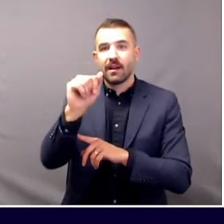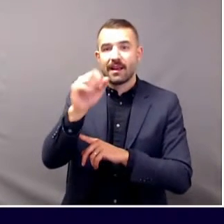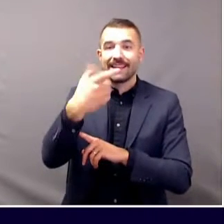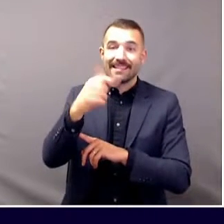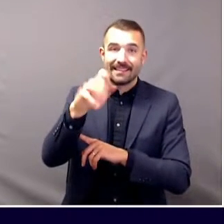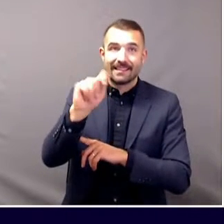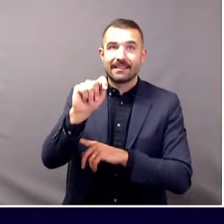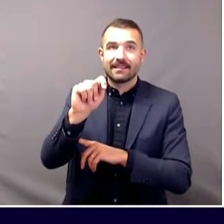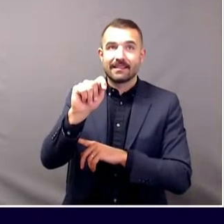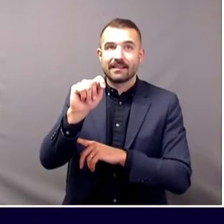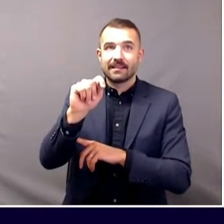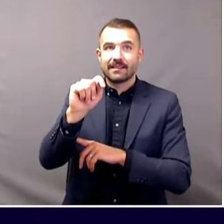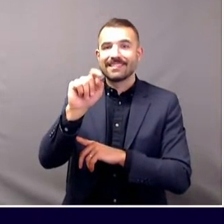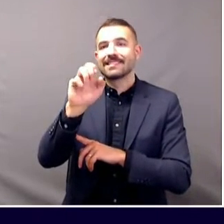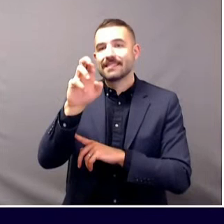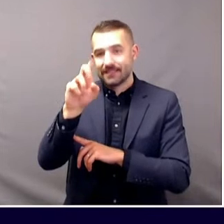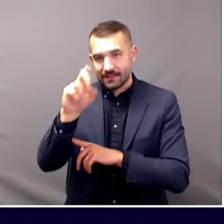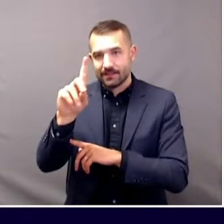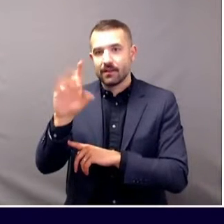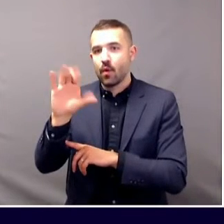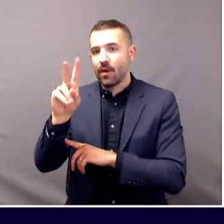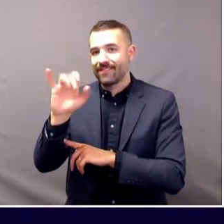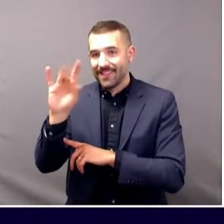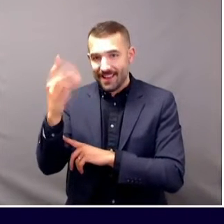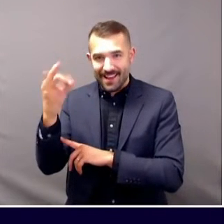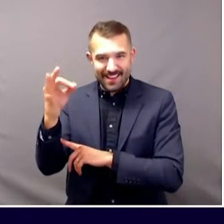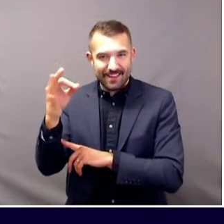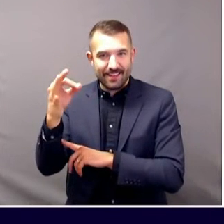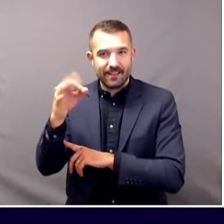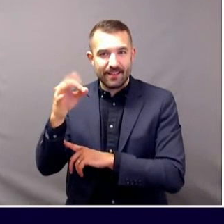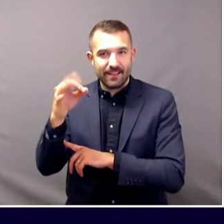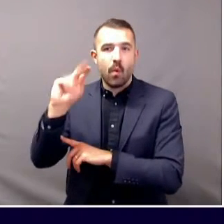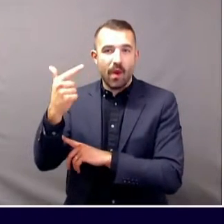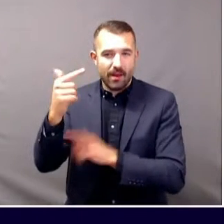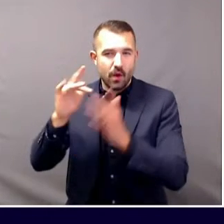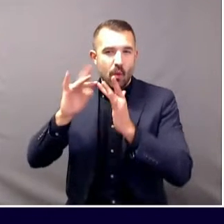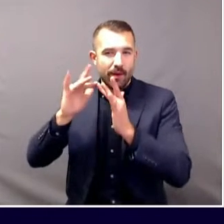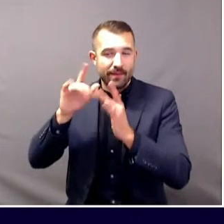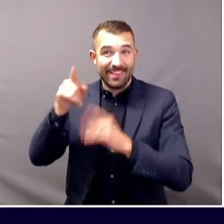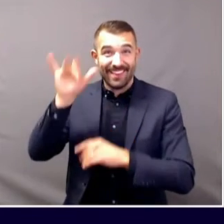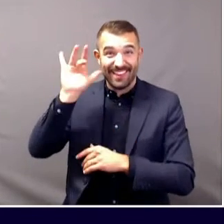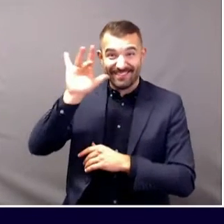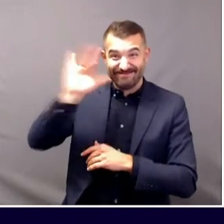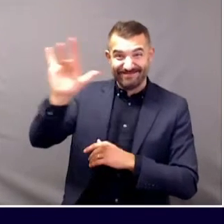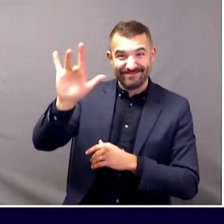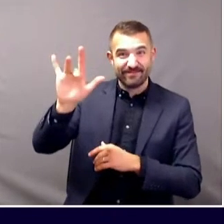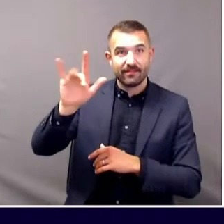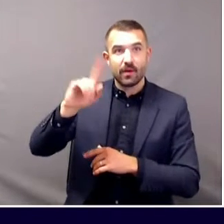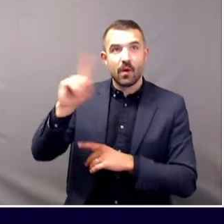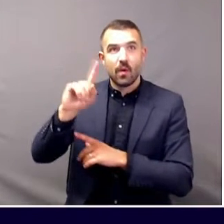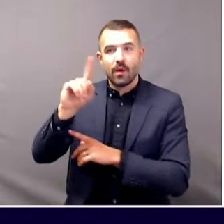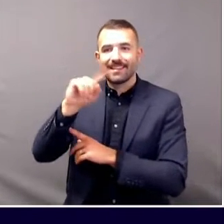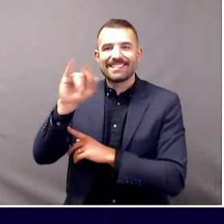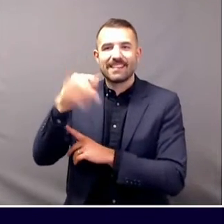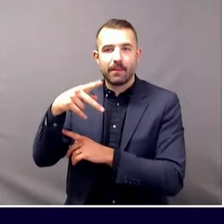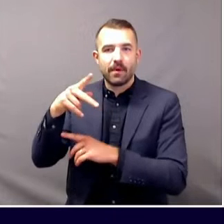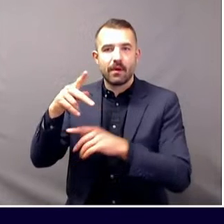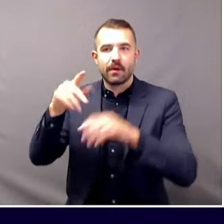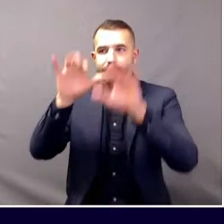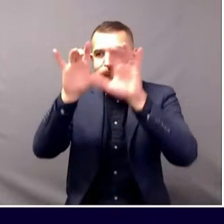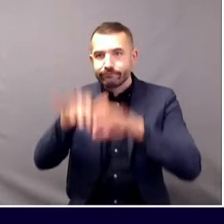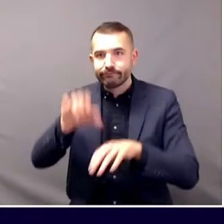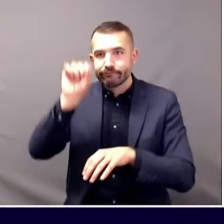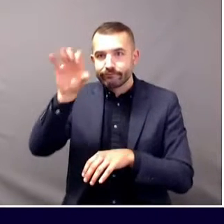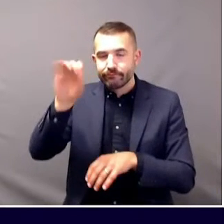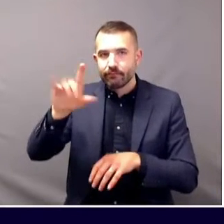gettestedcovid19.org that we work very closely with, so people can enter in their zip code, find out what is their local testing options, often find out do they